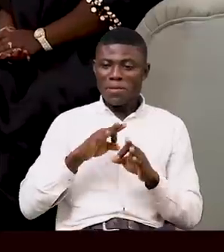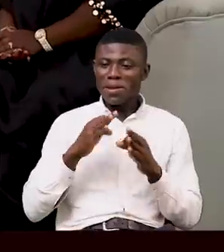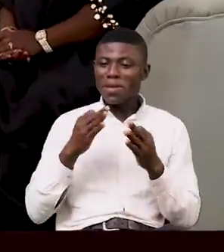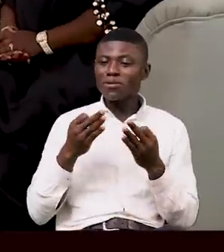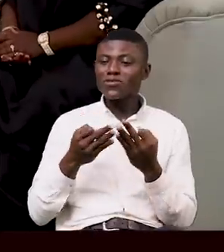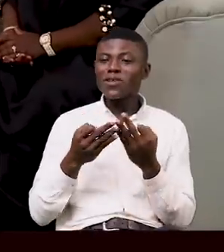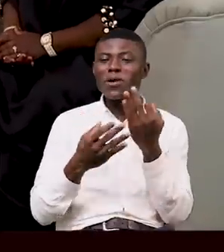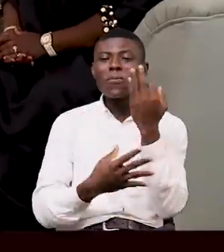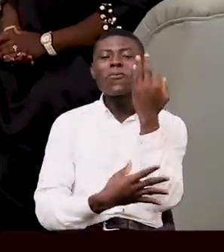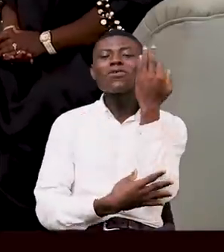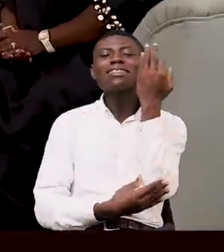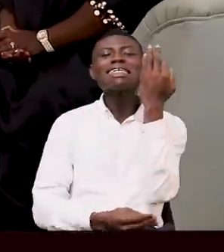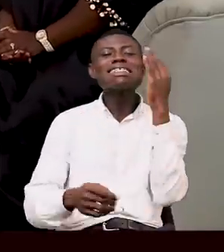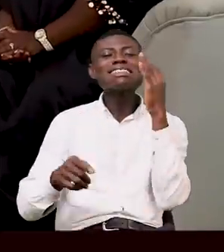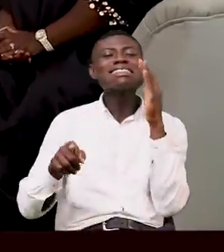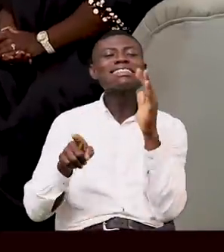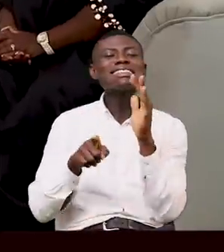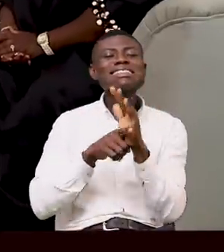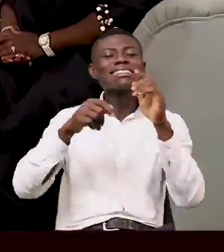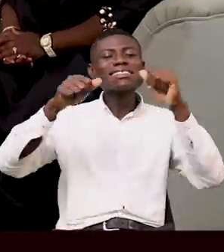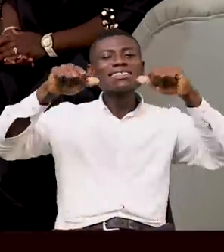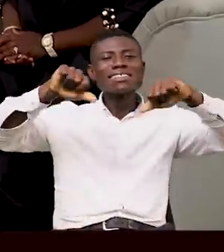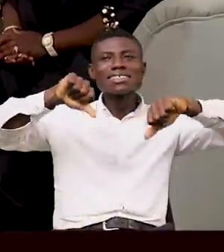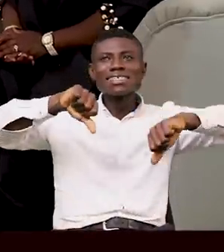Ya ye busie munye